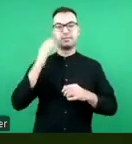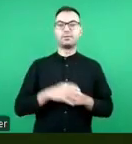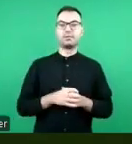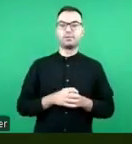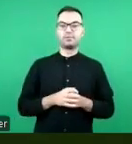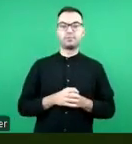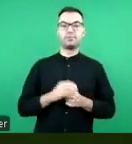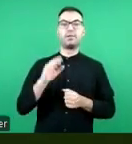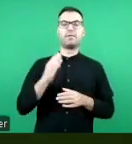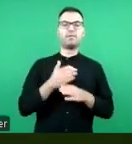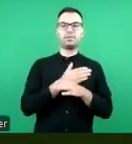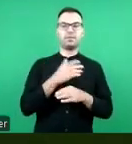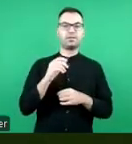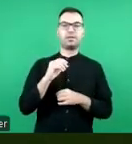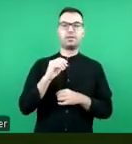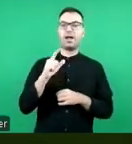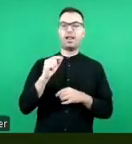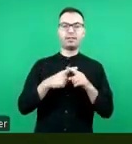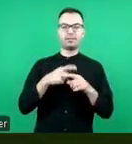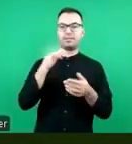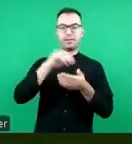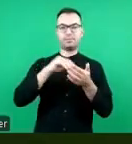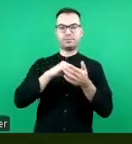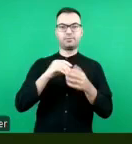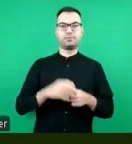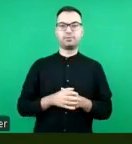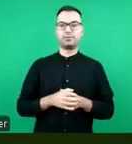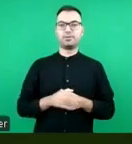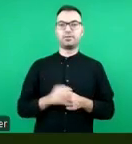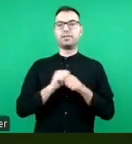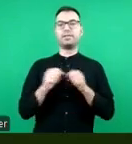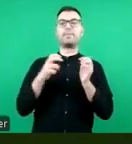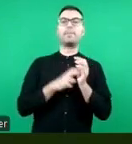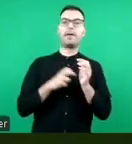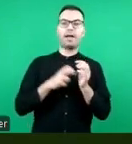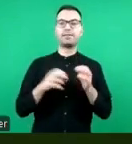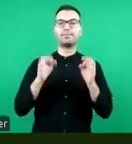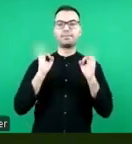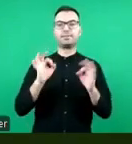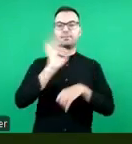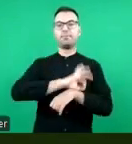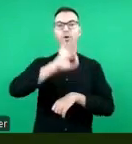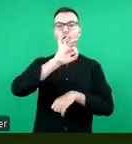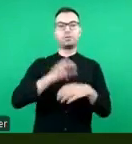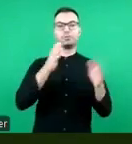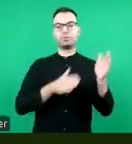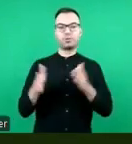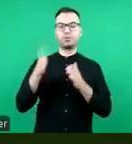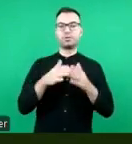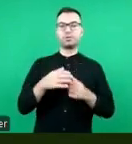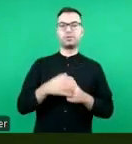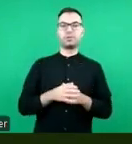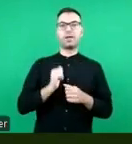Alex has pointed out in this review, there is a lack in sufficient designs that allow